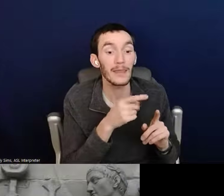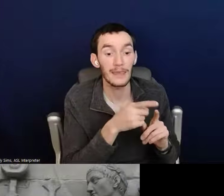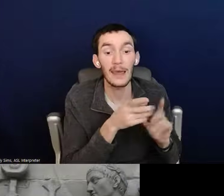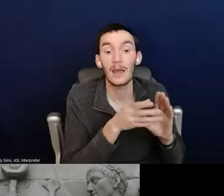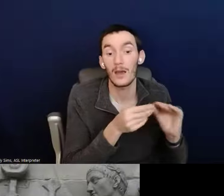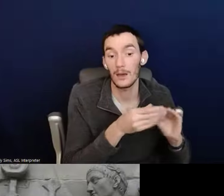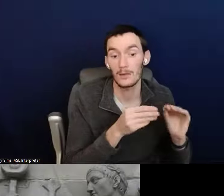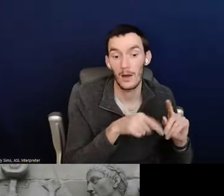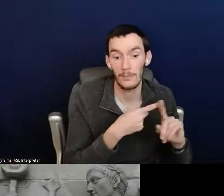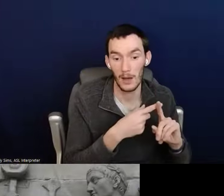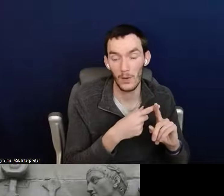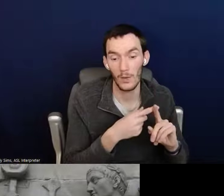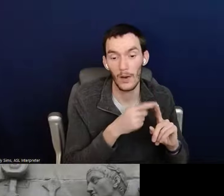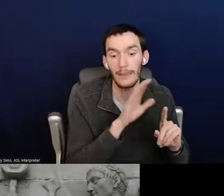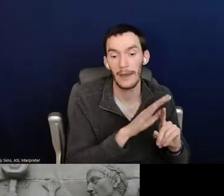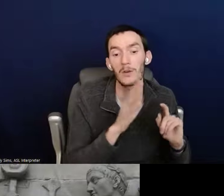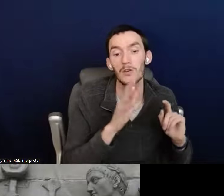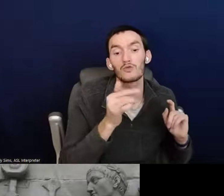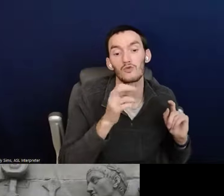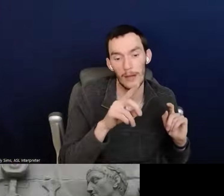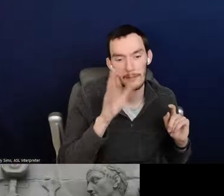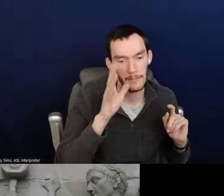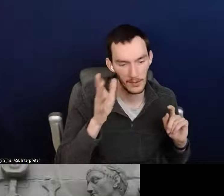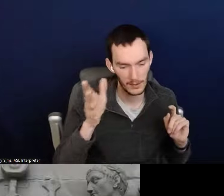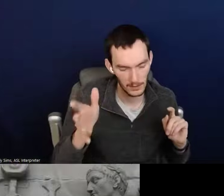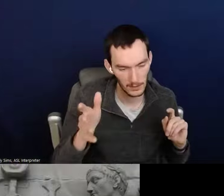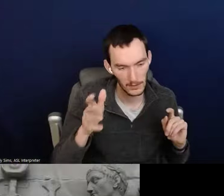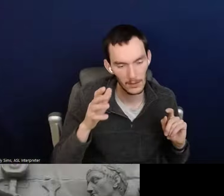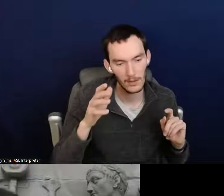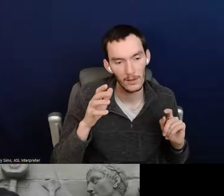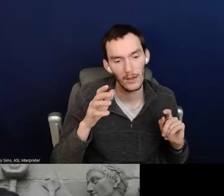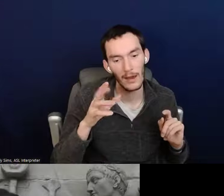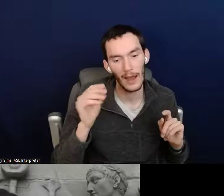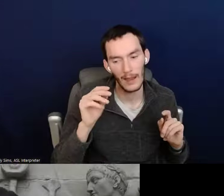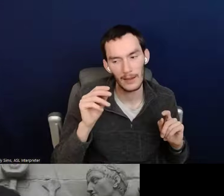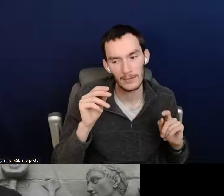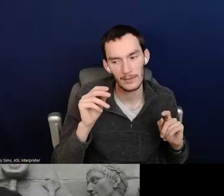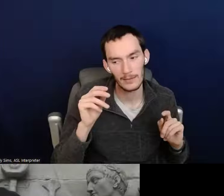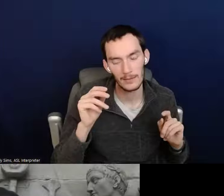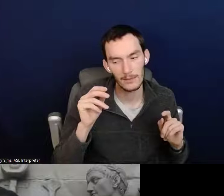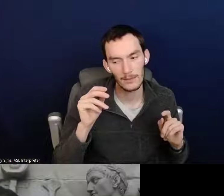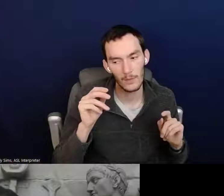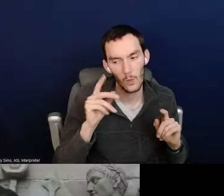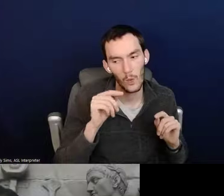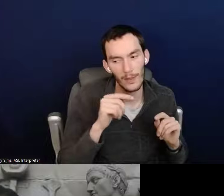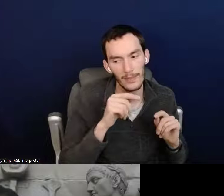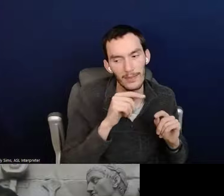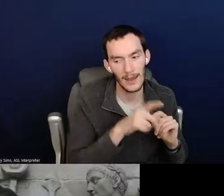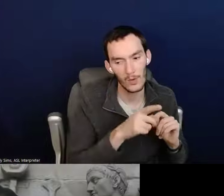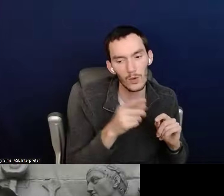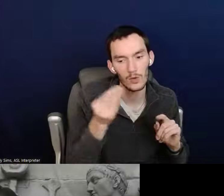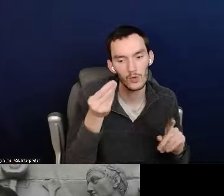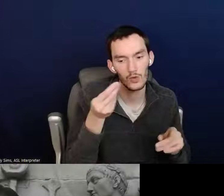about their grandparents and their like the sort of stories that kind of came around and what they were told when